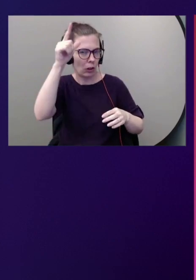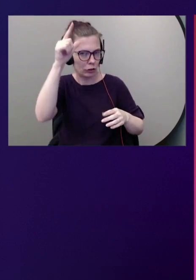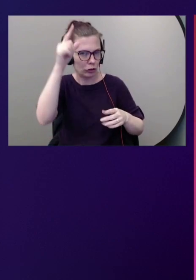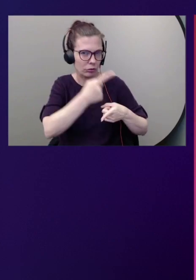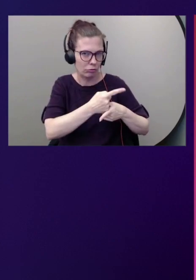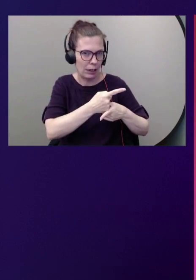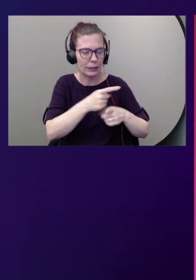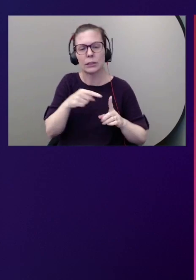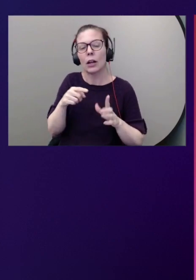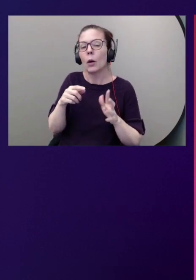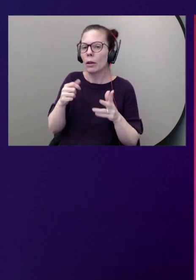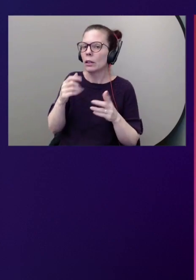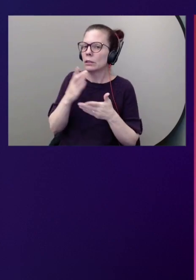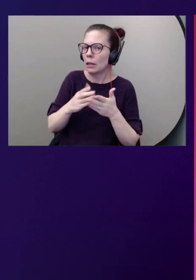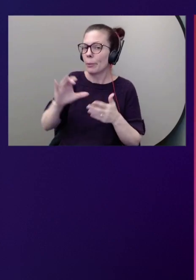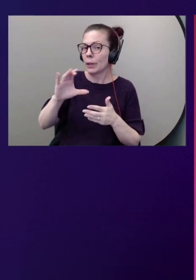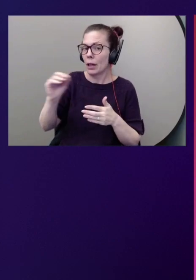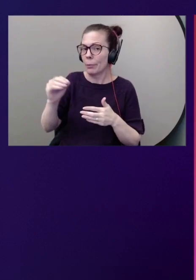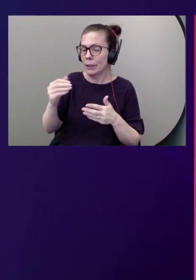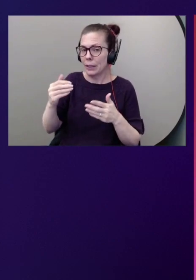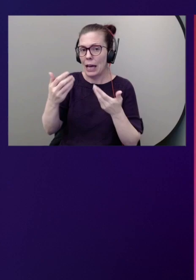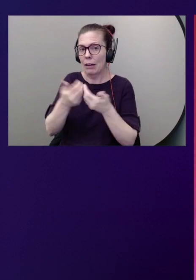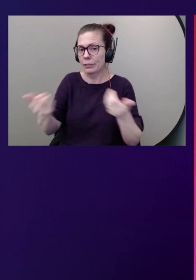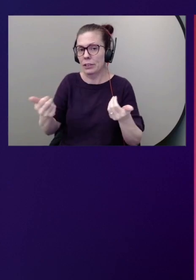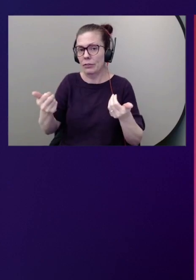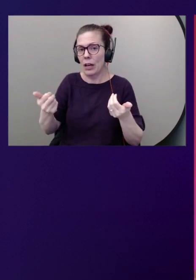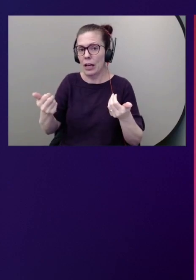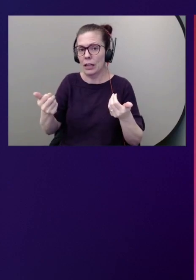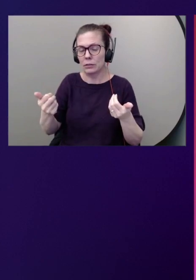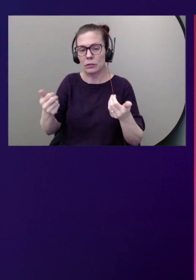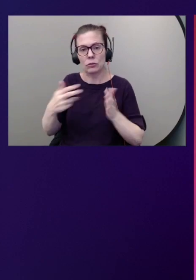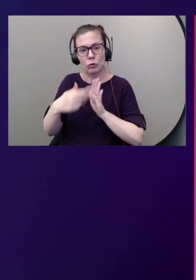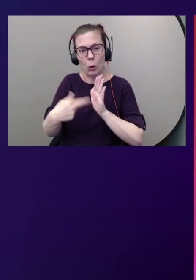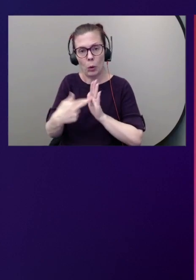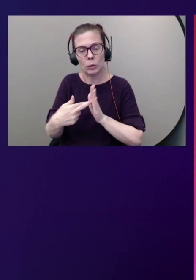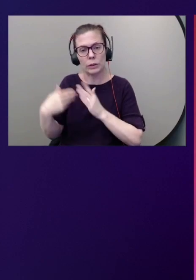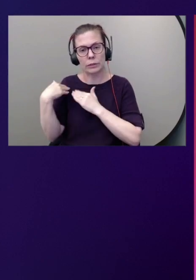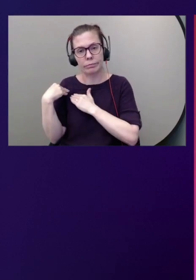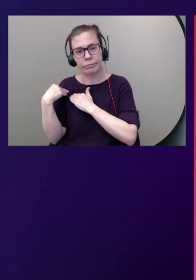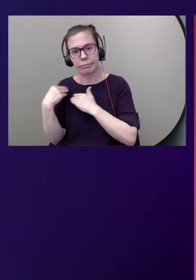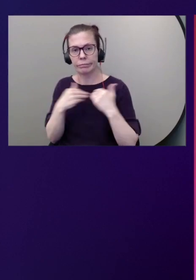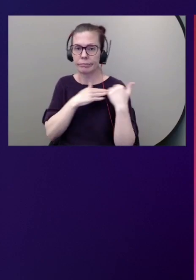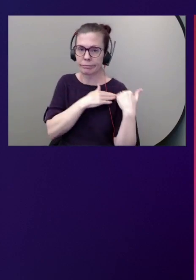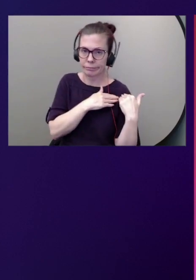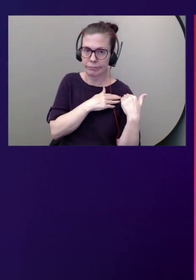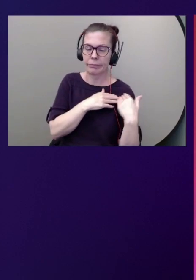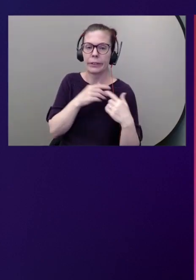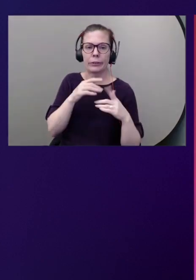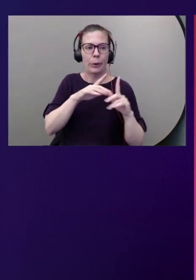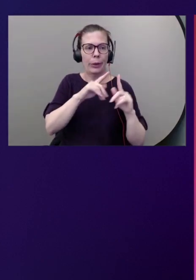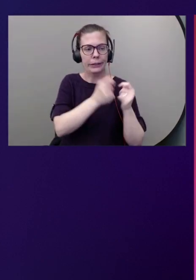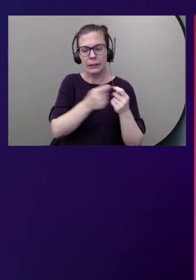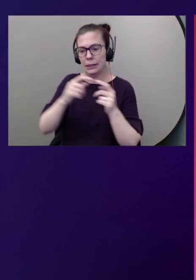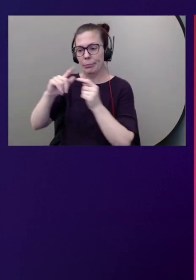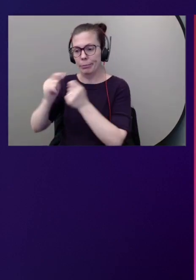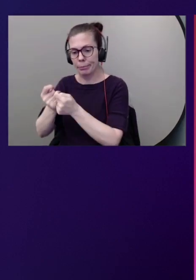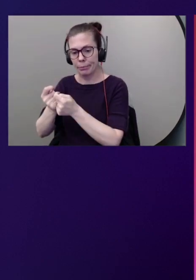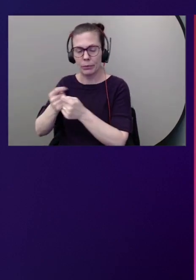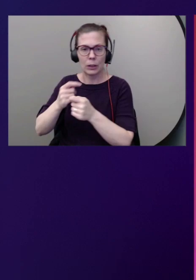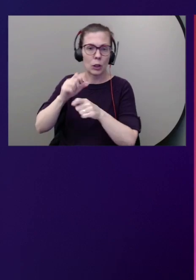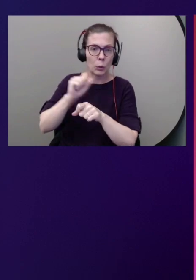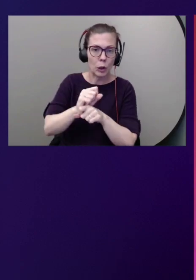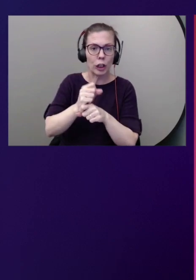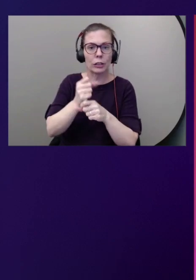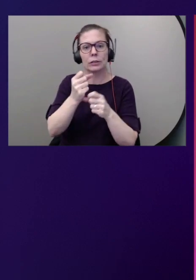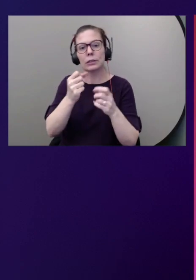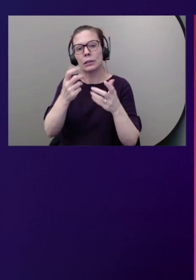are companies that have this divide, right? And letting each team work and build things the way that they